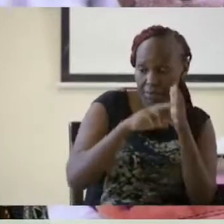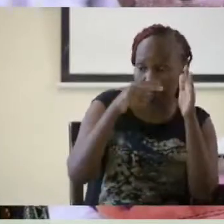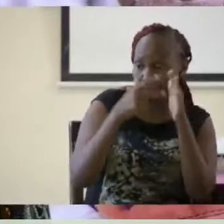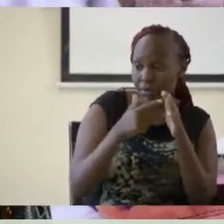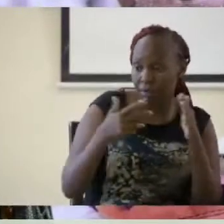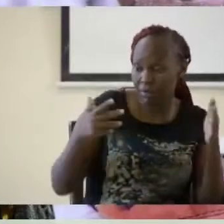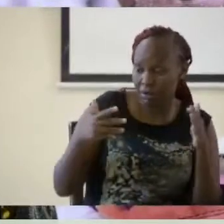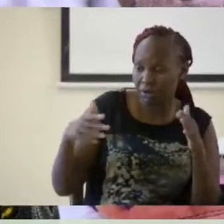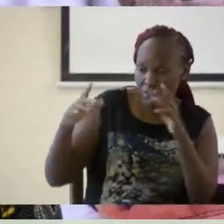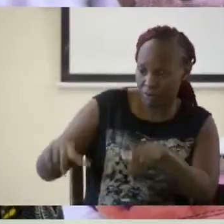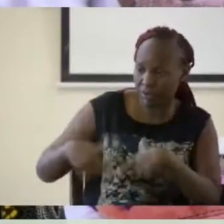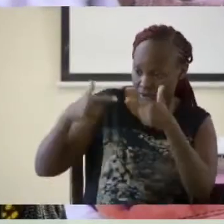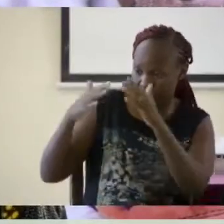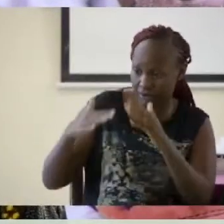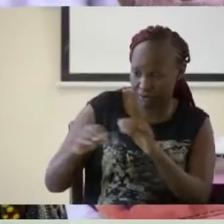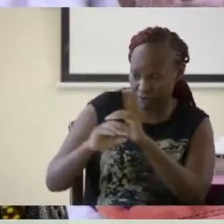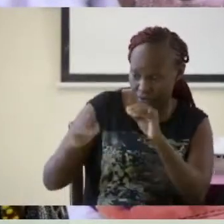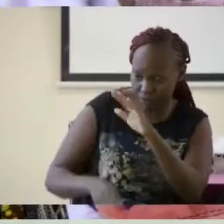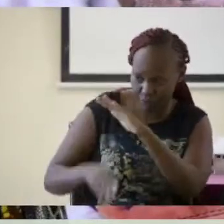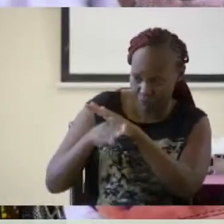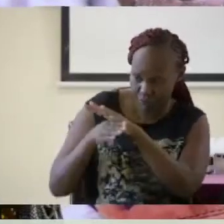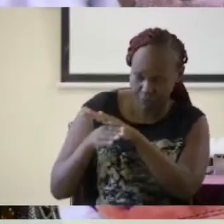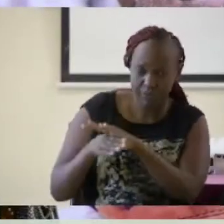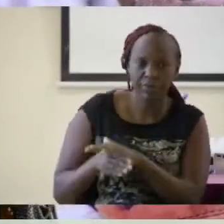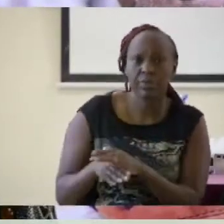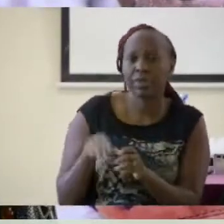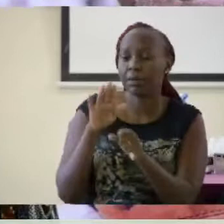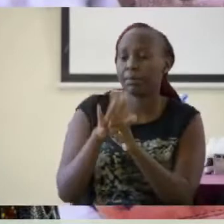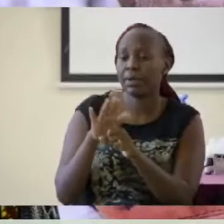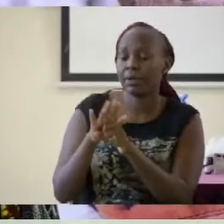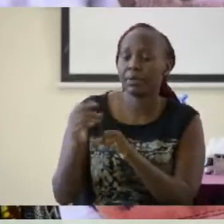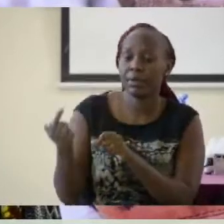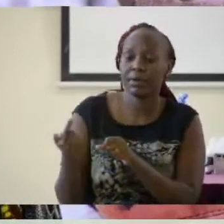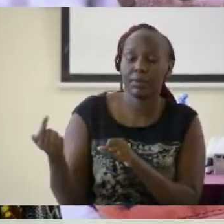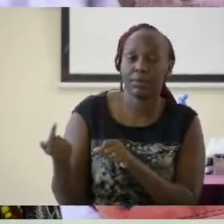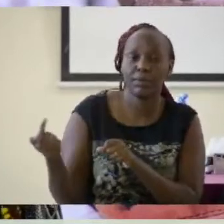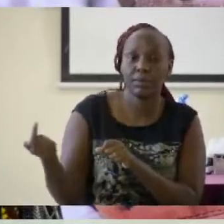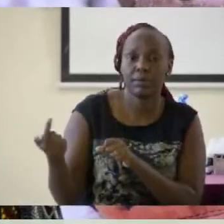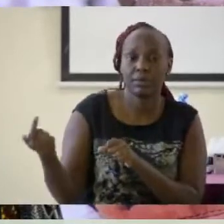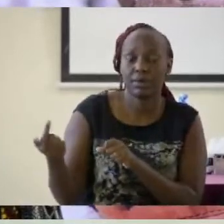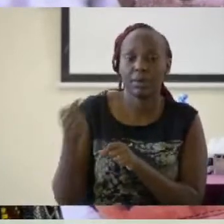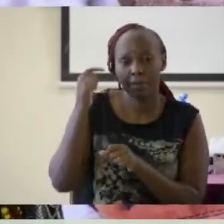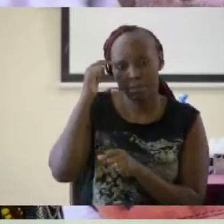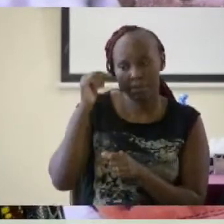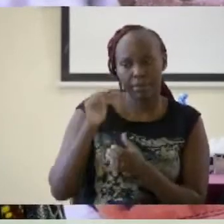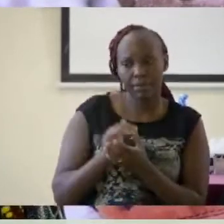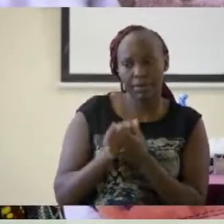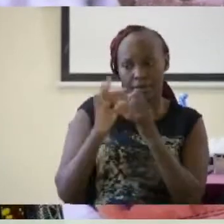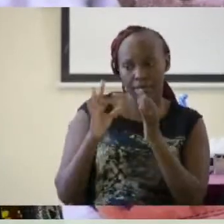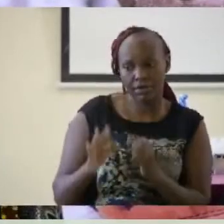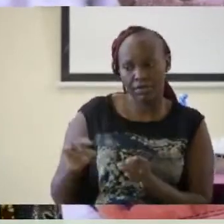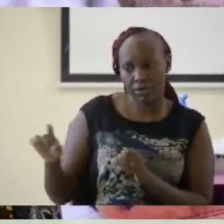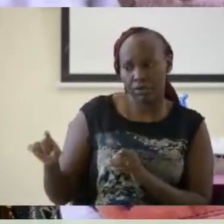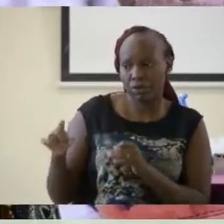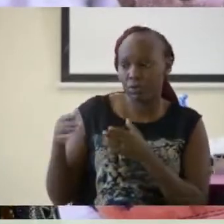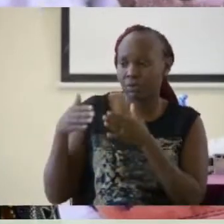going to live in those homes. Many were isolated. The belief was that if you're not